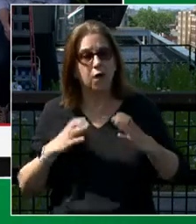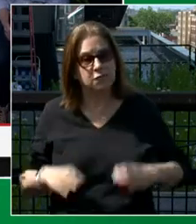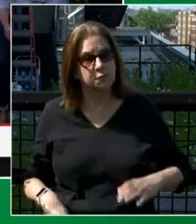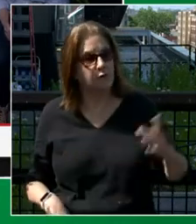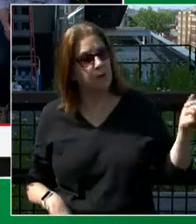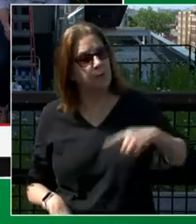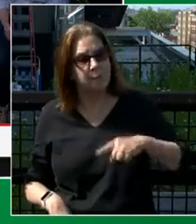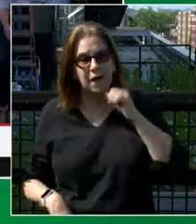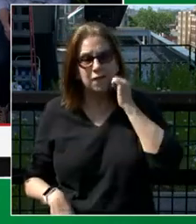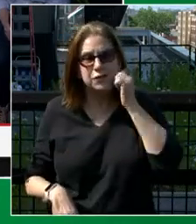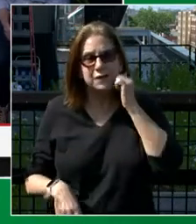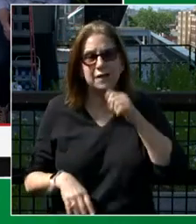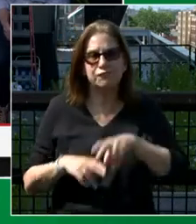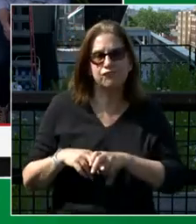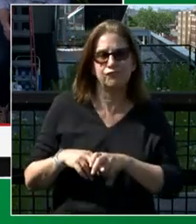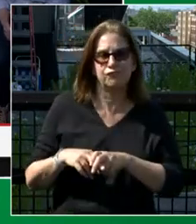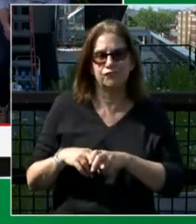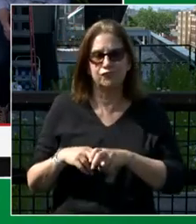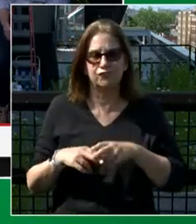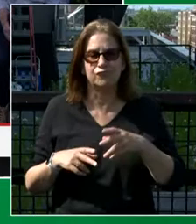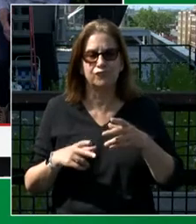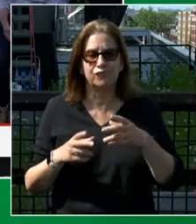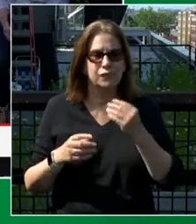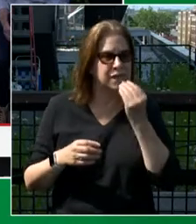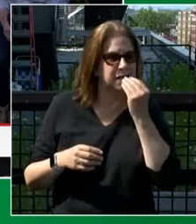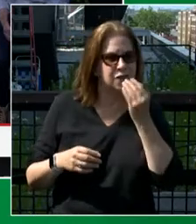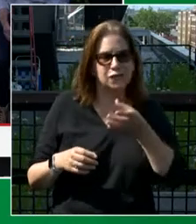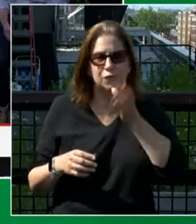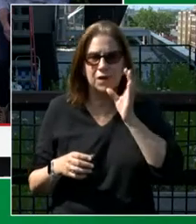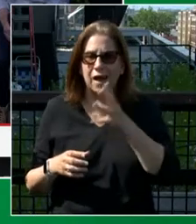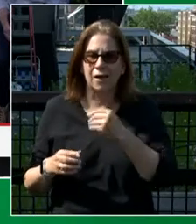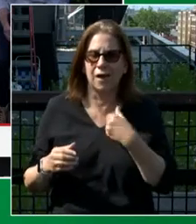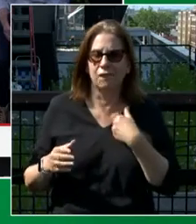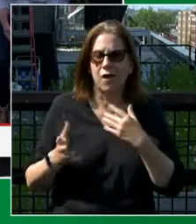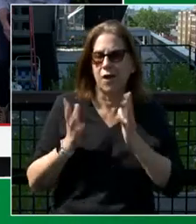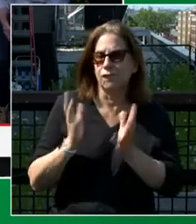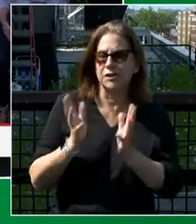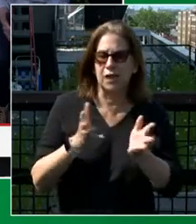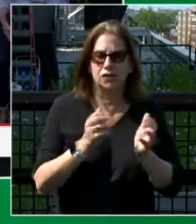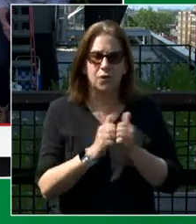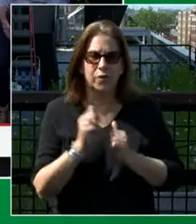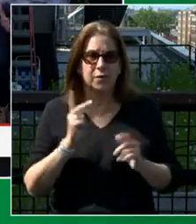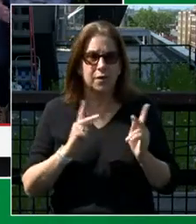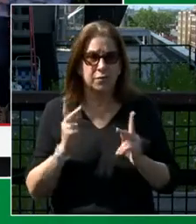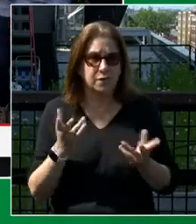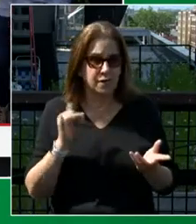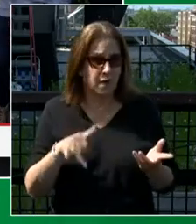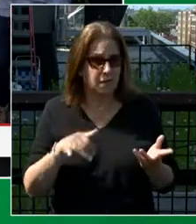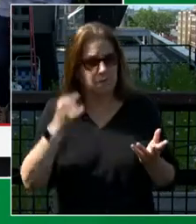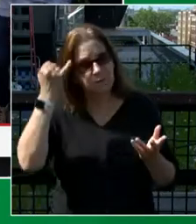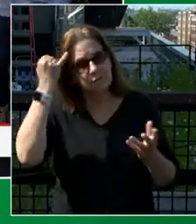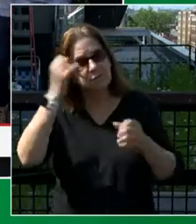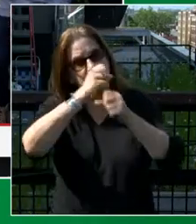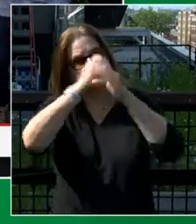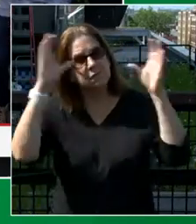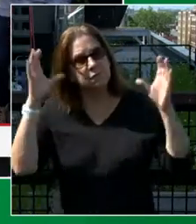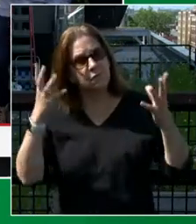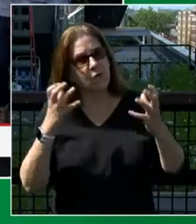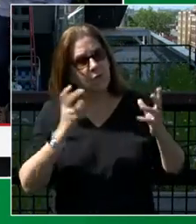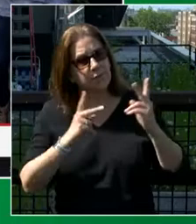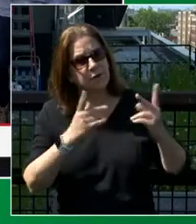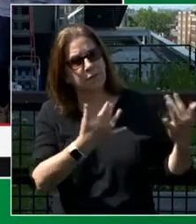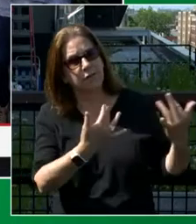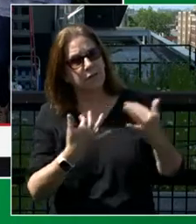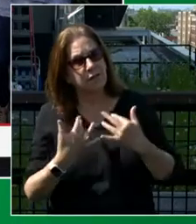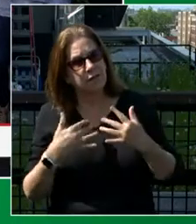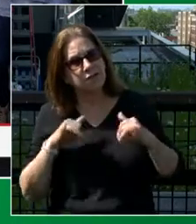about reconnecting and really about like where we are in the pandemic and their comfort level with kind of having those connections again? People don't know whether to shake